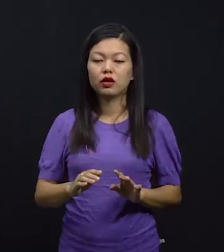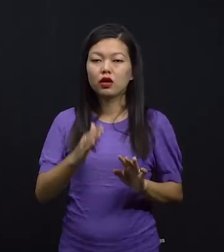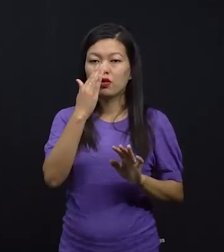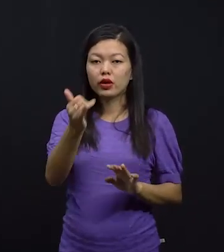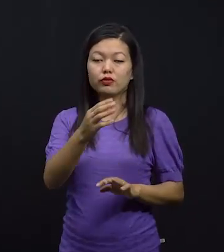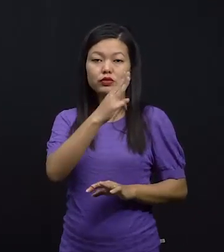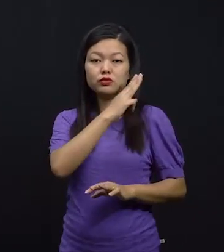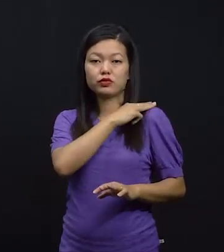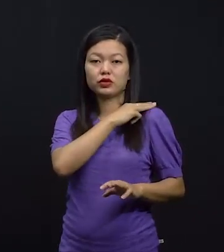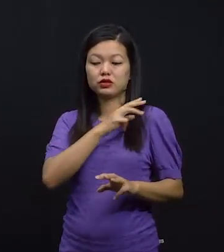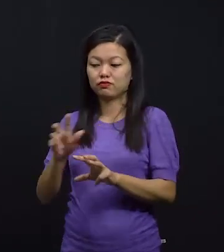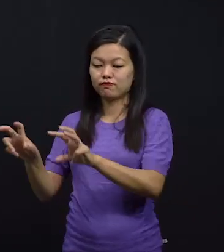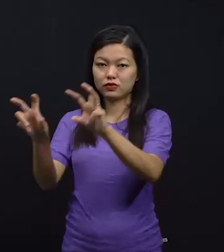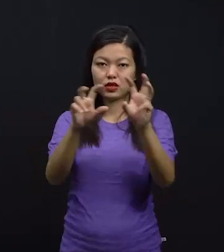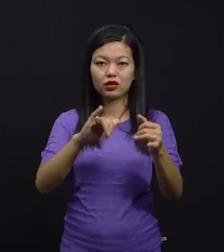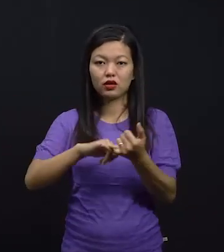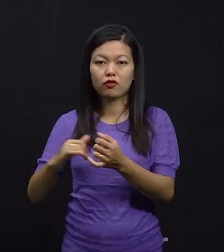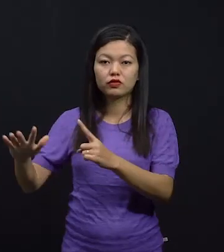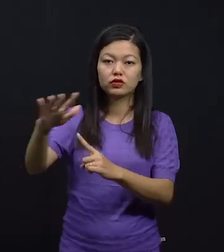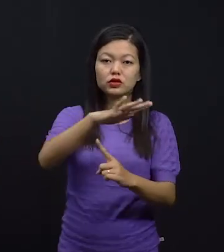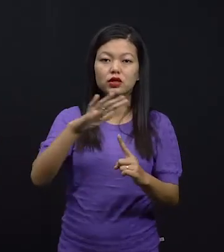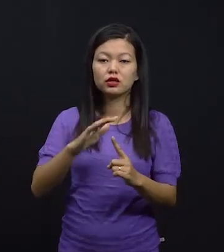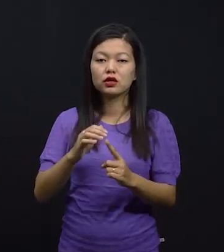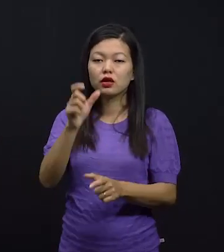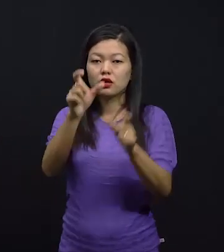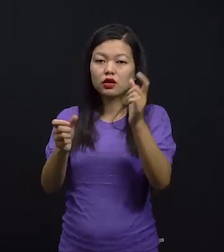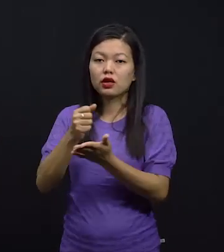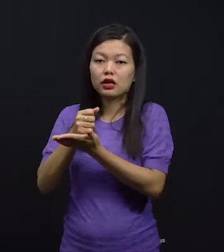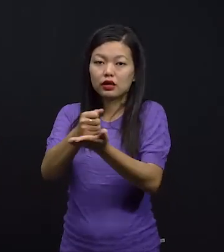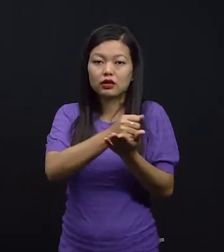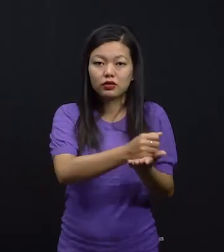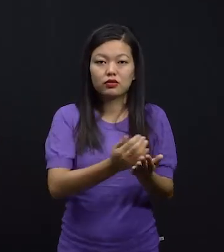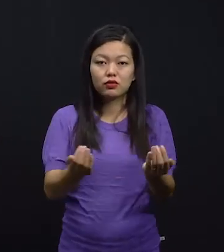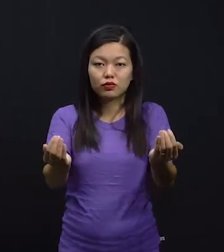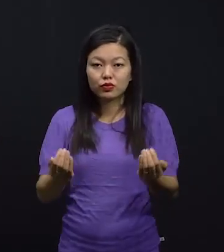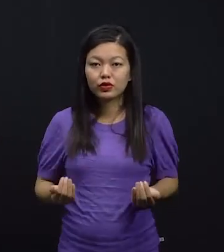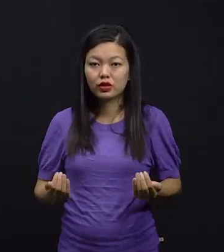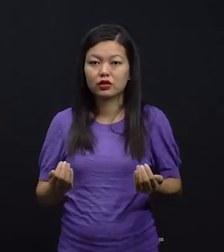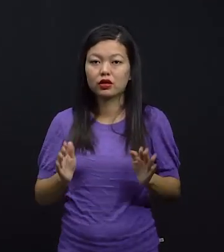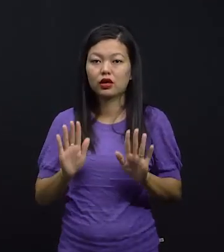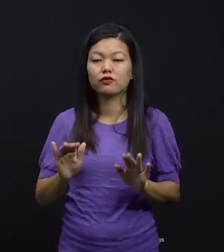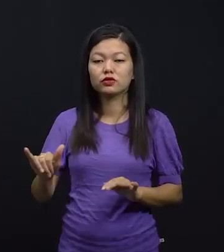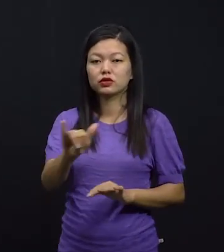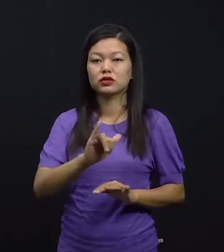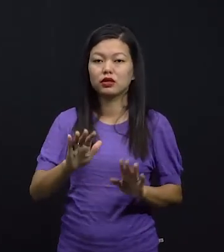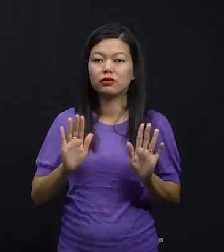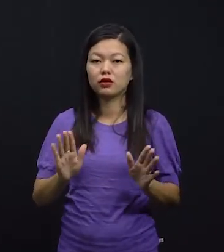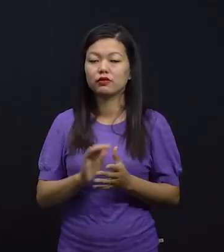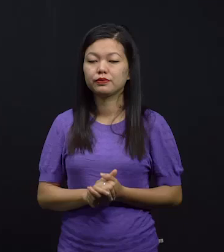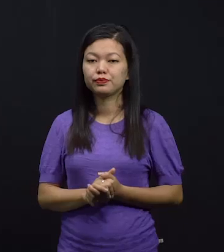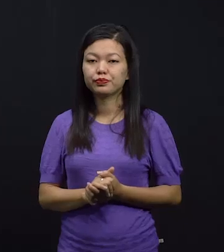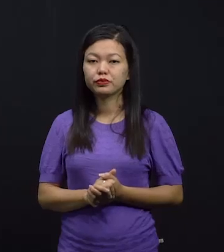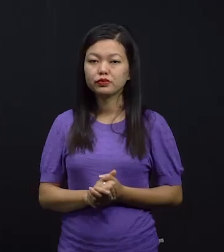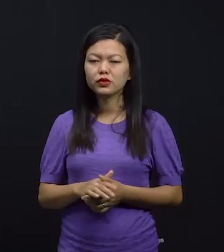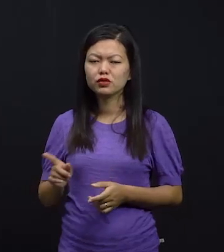words which may not necessarily relate to the bird itself. So he says that the quality of the wind hover